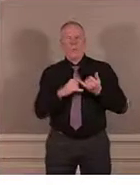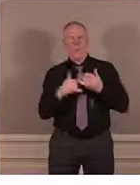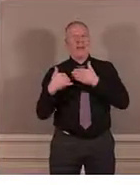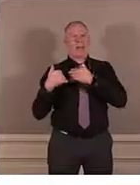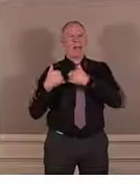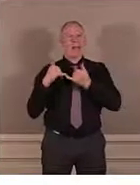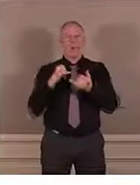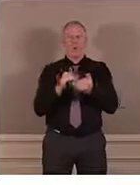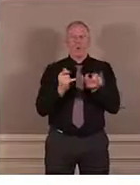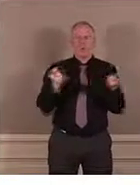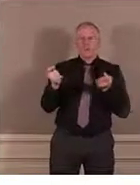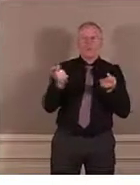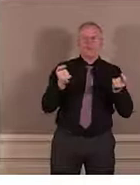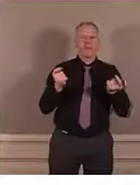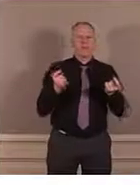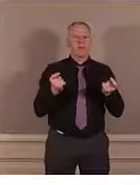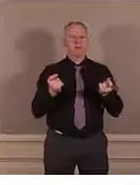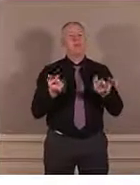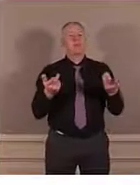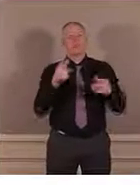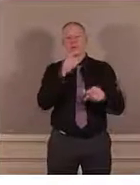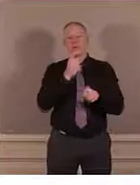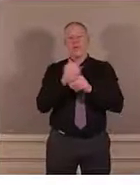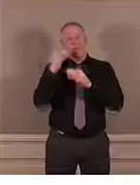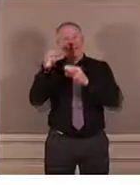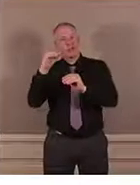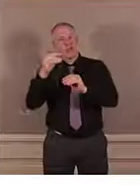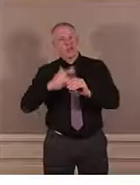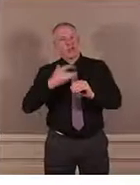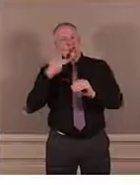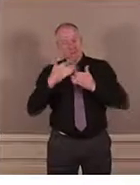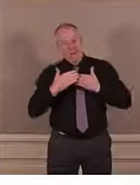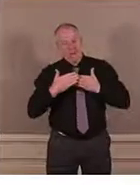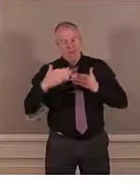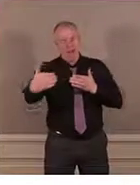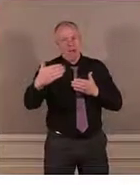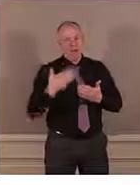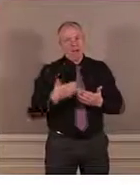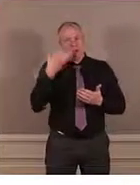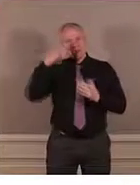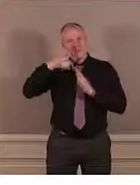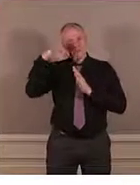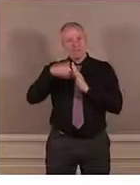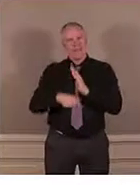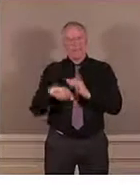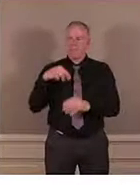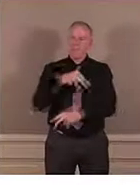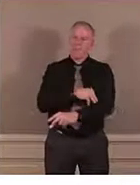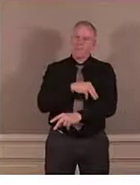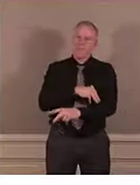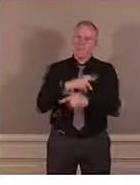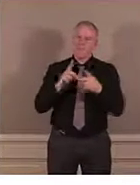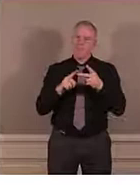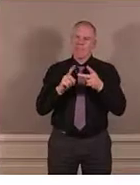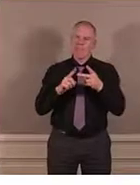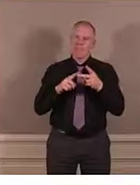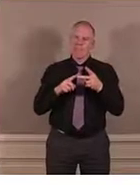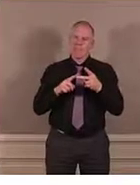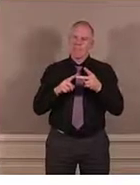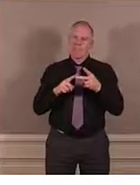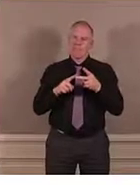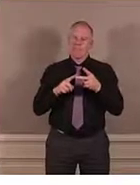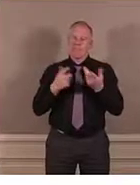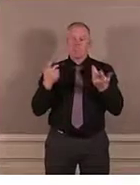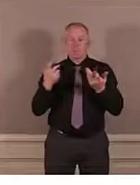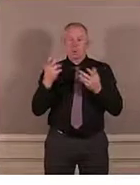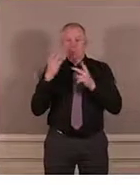accountability. So in education and lifelong learning, there is a deeper issue. So the limited recognition that